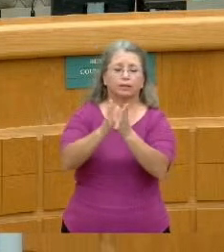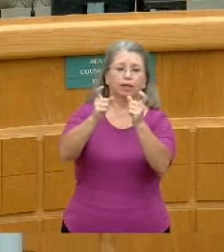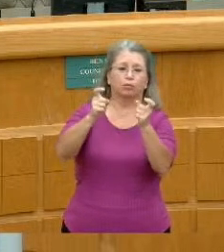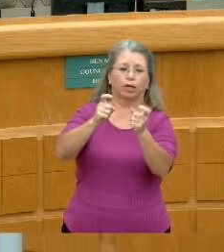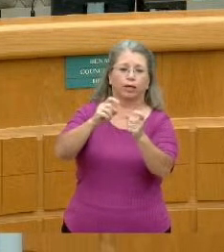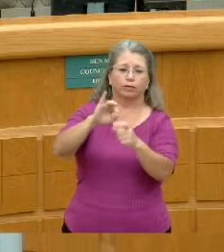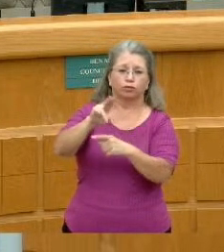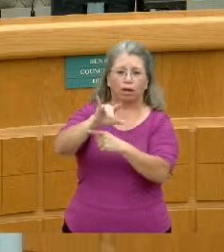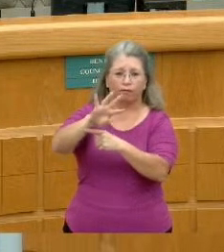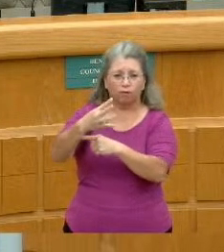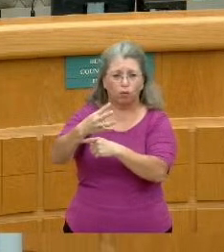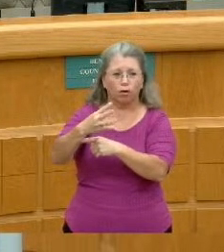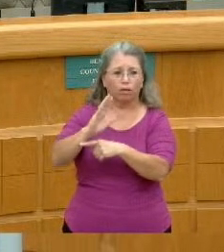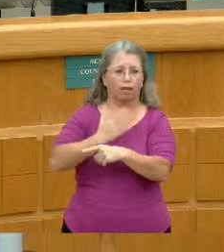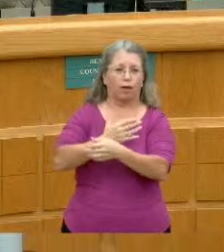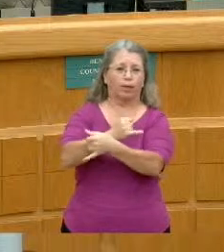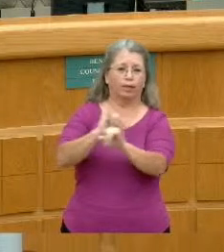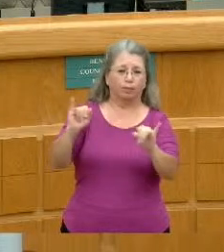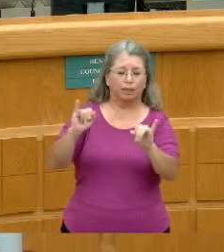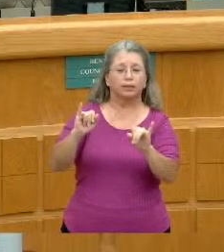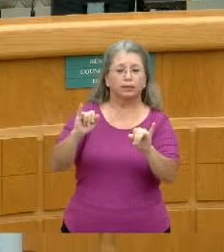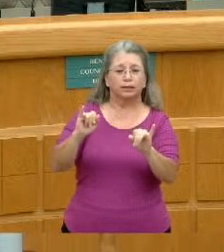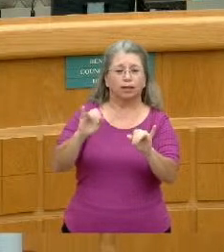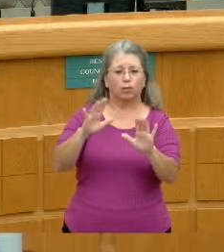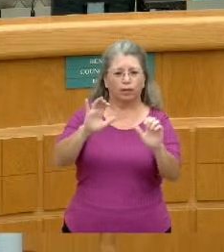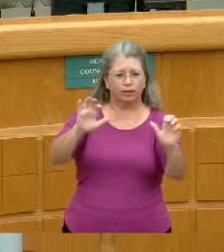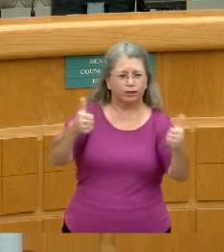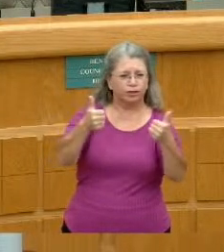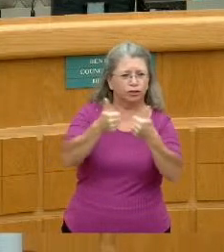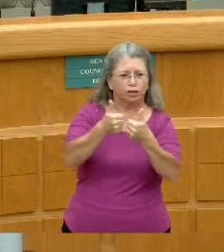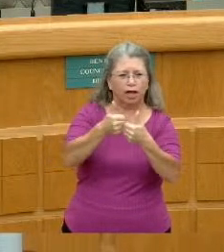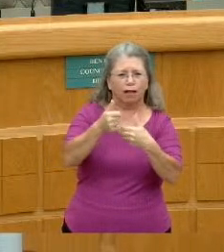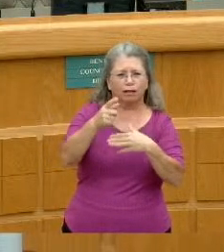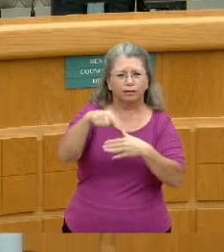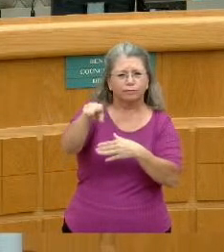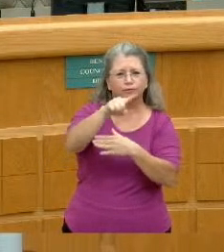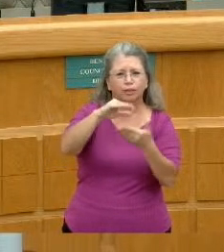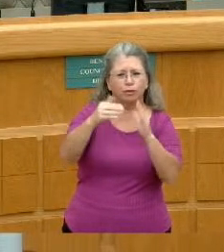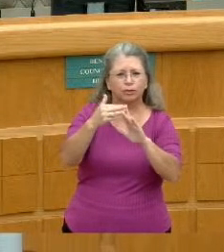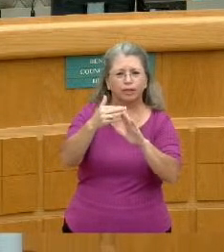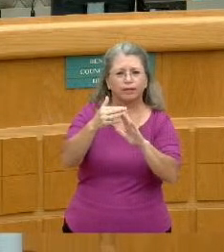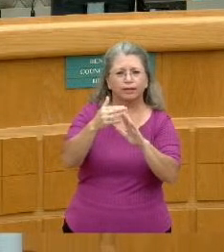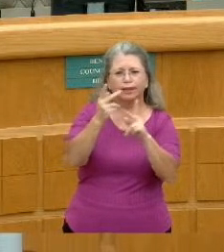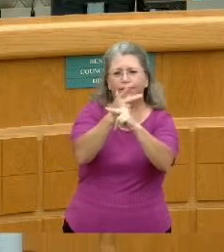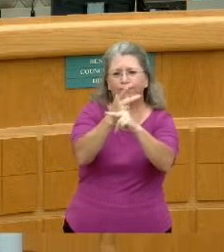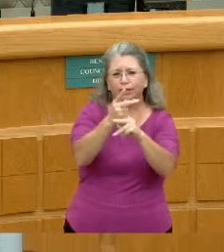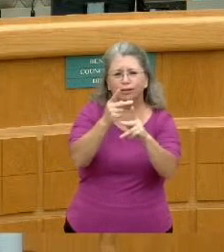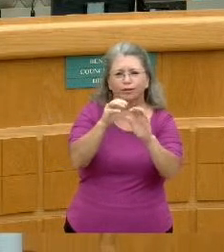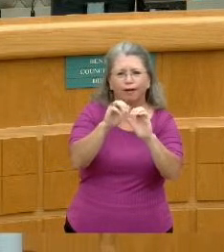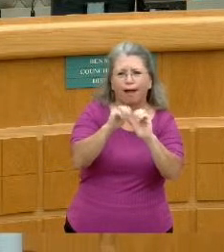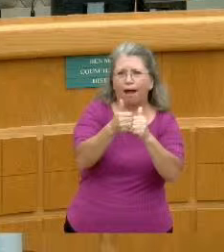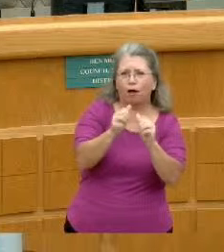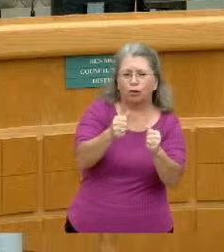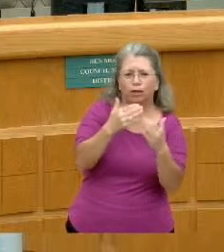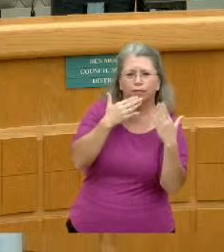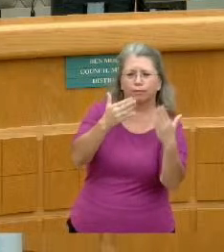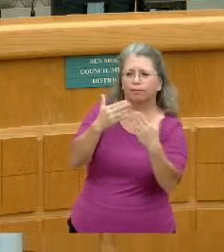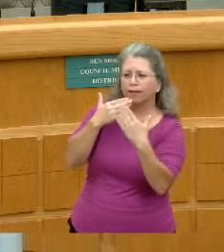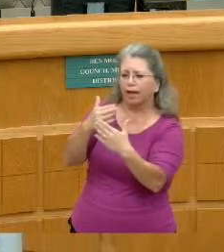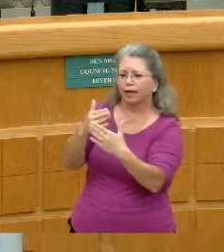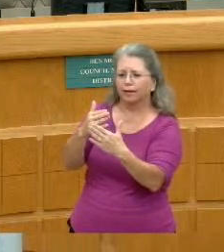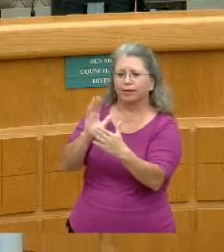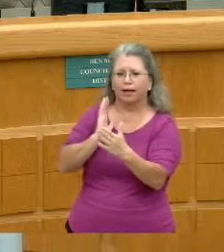Independence, challenge the community to figure a way to thank our nurses, whether it's a Facebook post or if